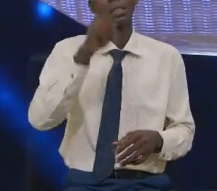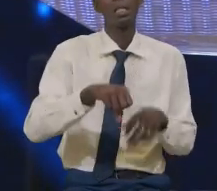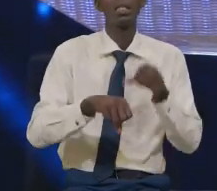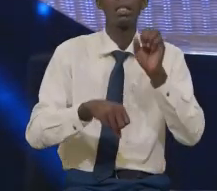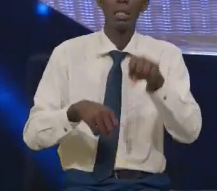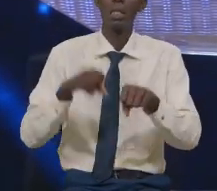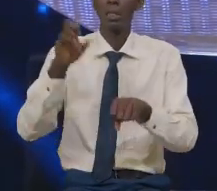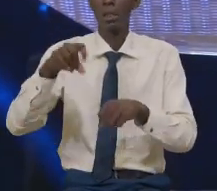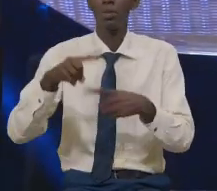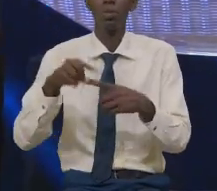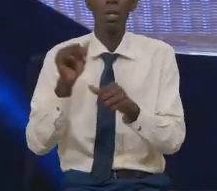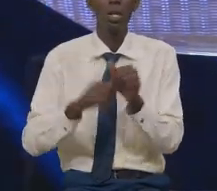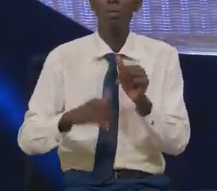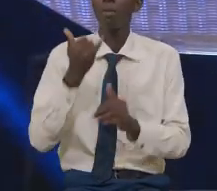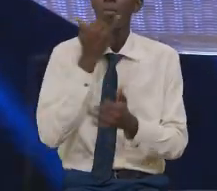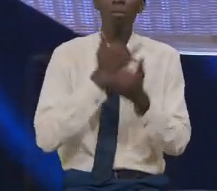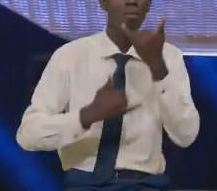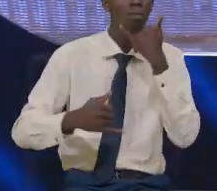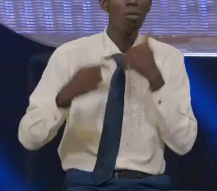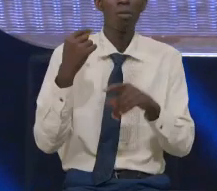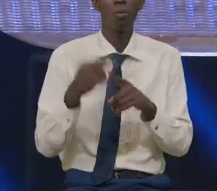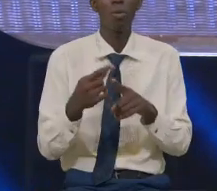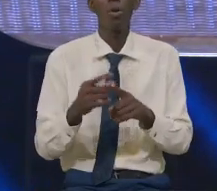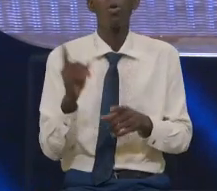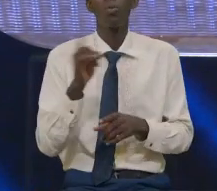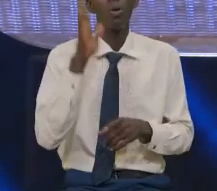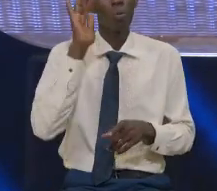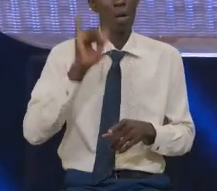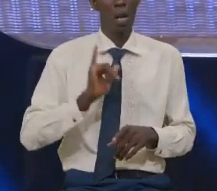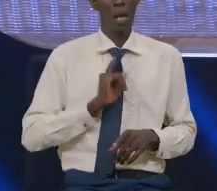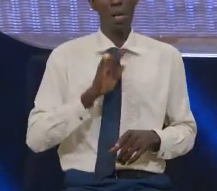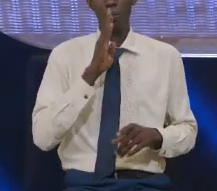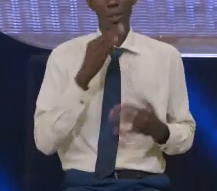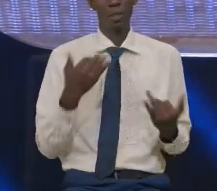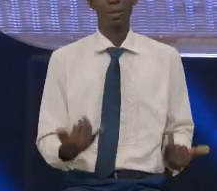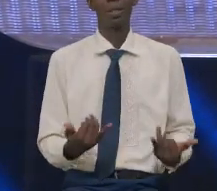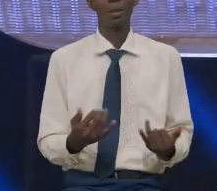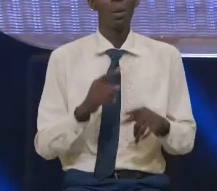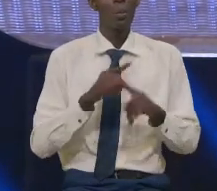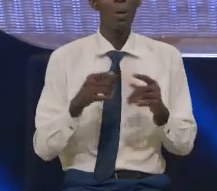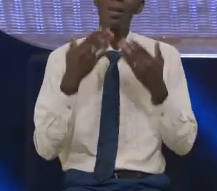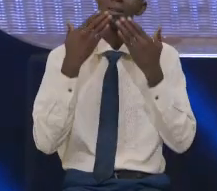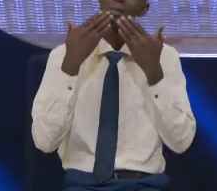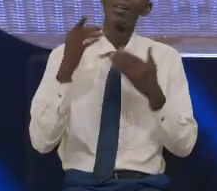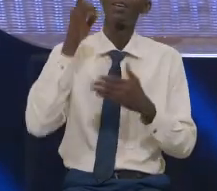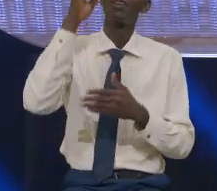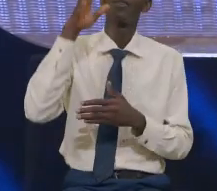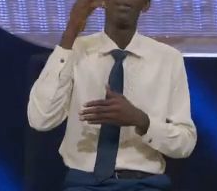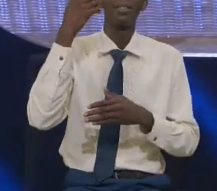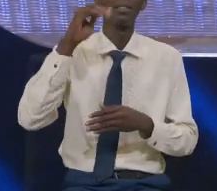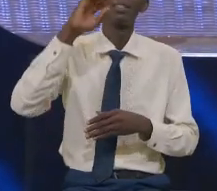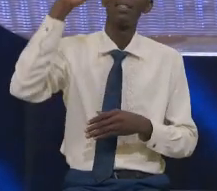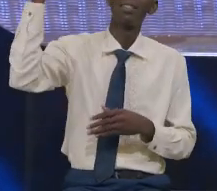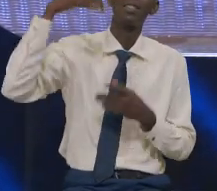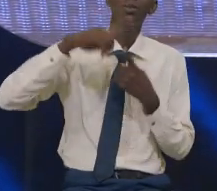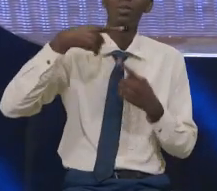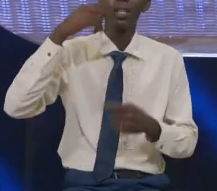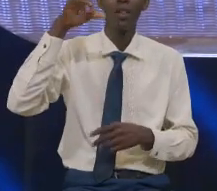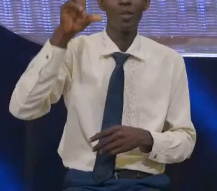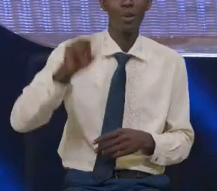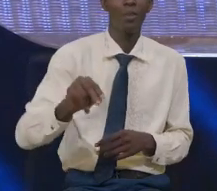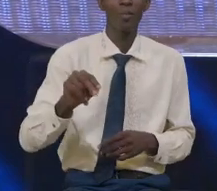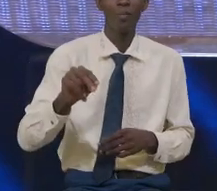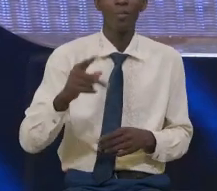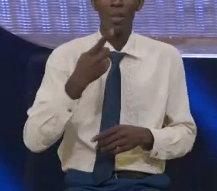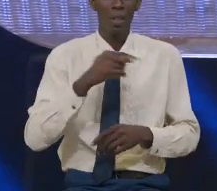to everything they invited me to, where would I be today? But thank God, the grace to say no.